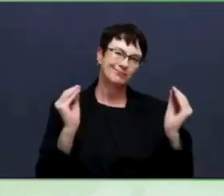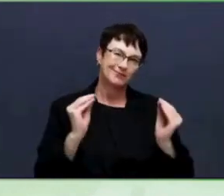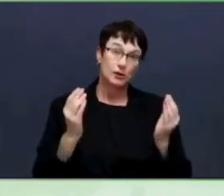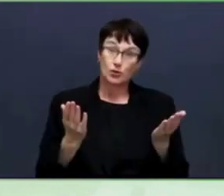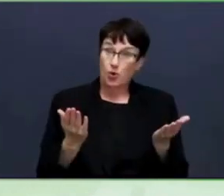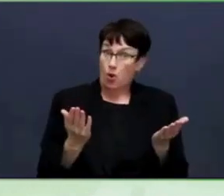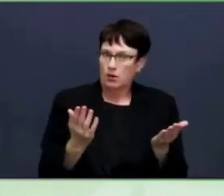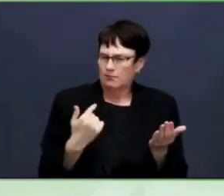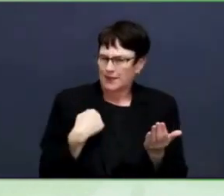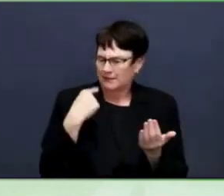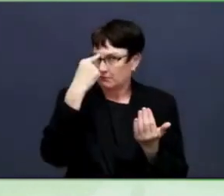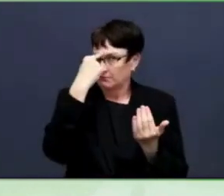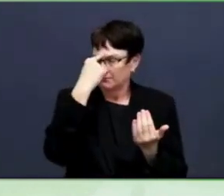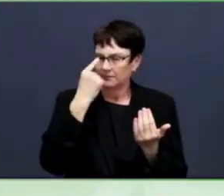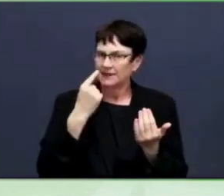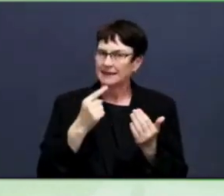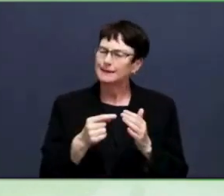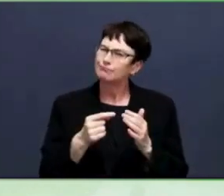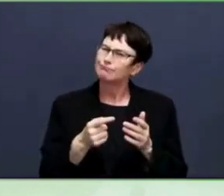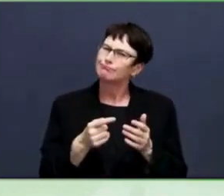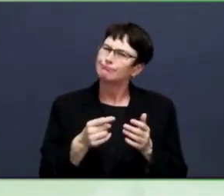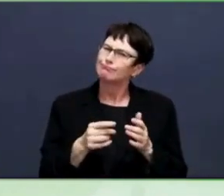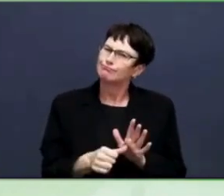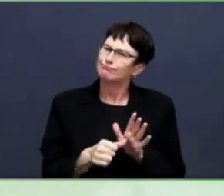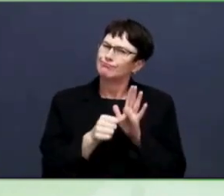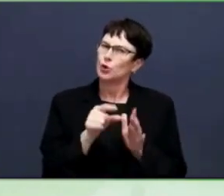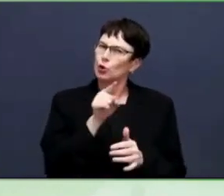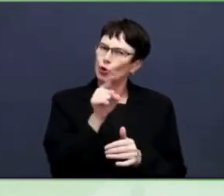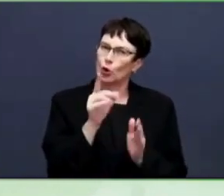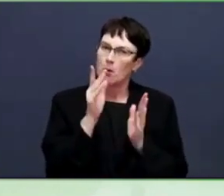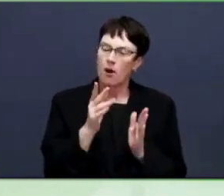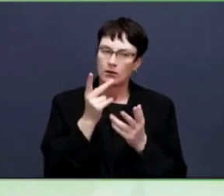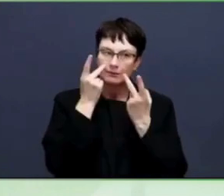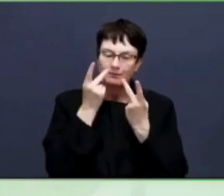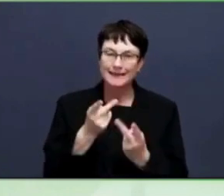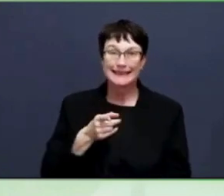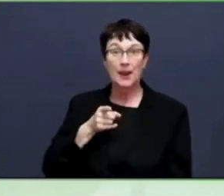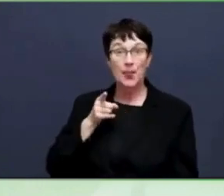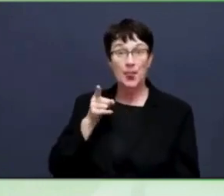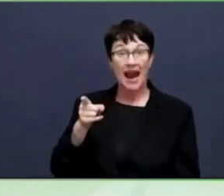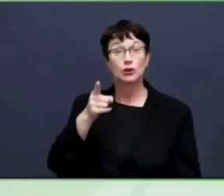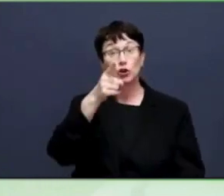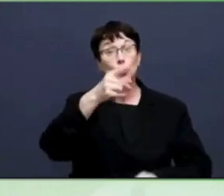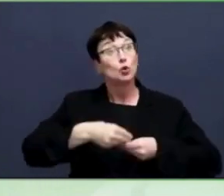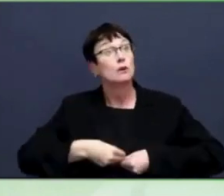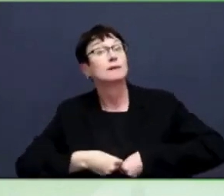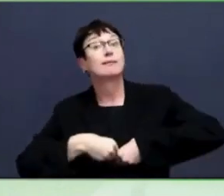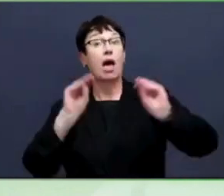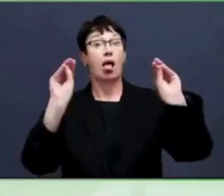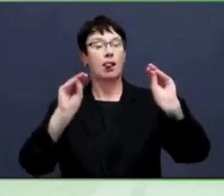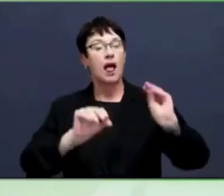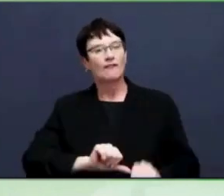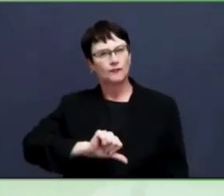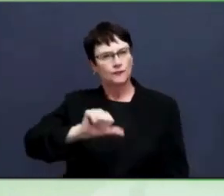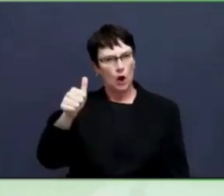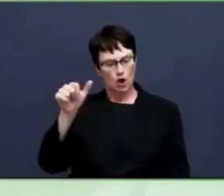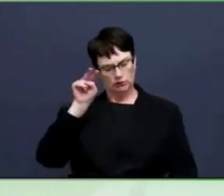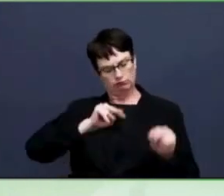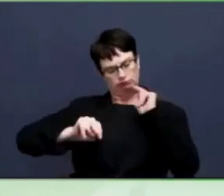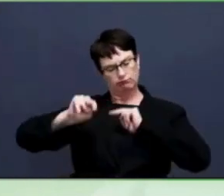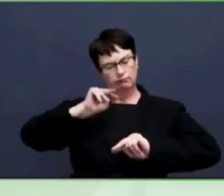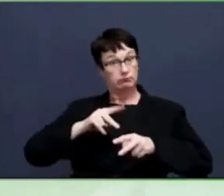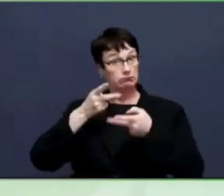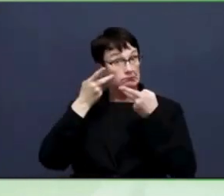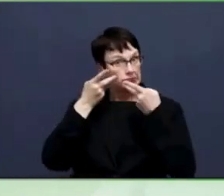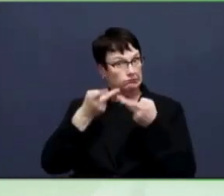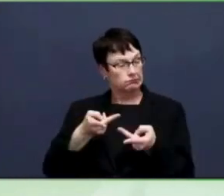be responsible because the message would be you have to prove it's safe before you put it on the market. So I was suggesting that just